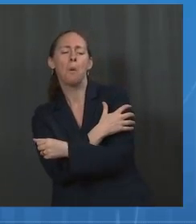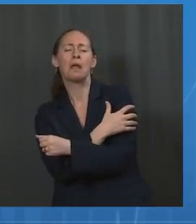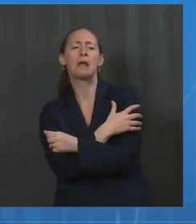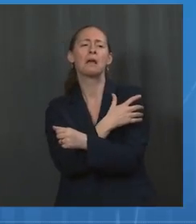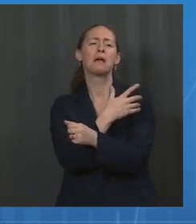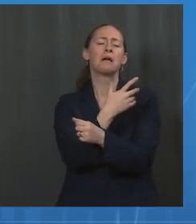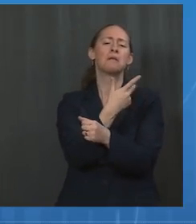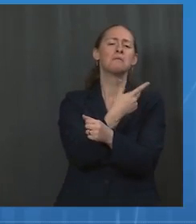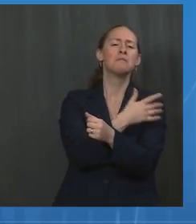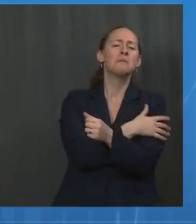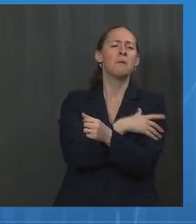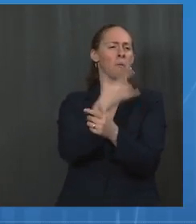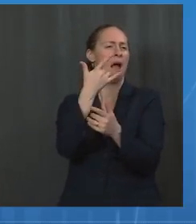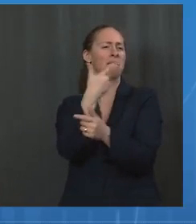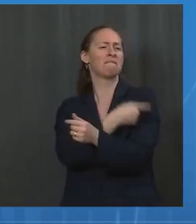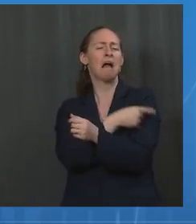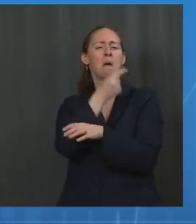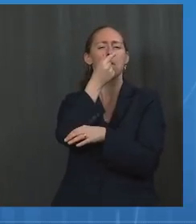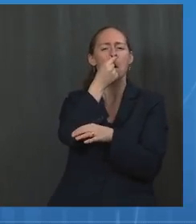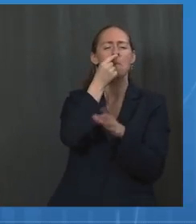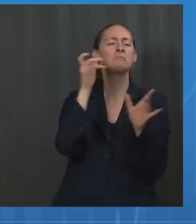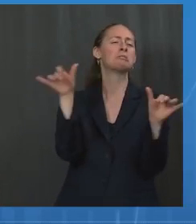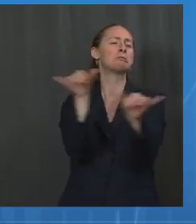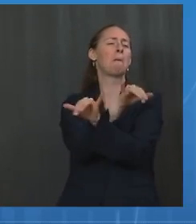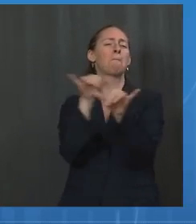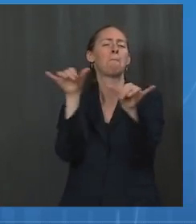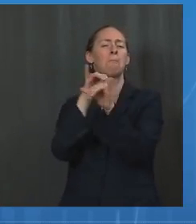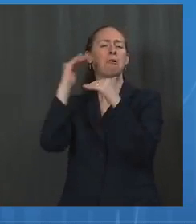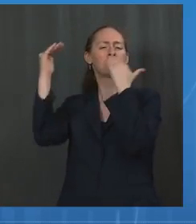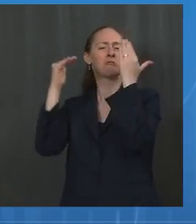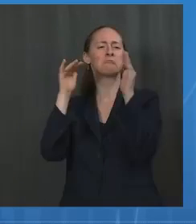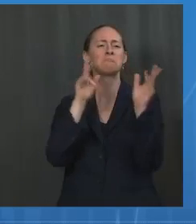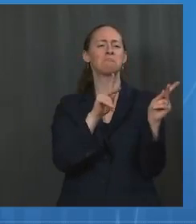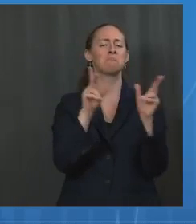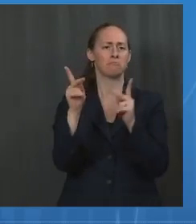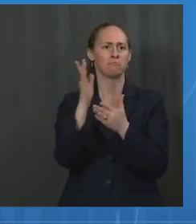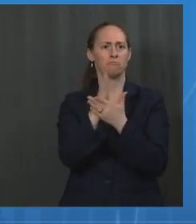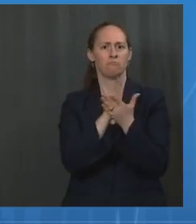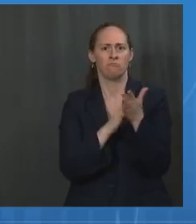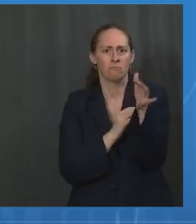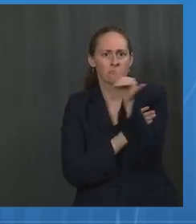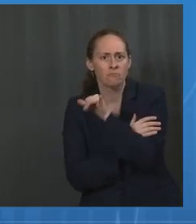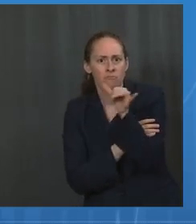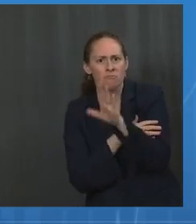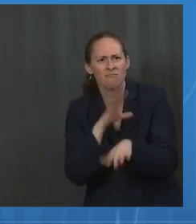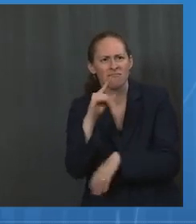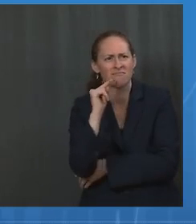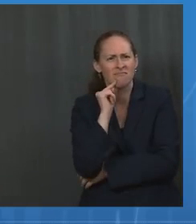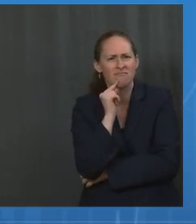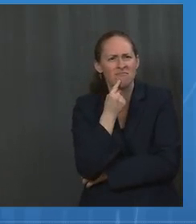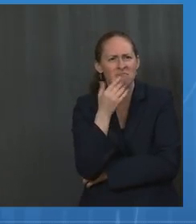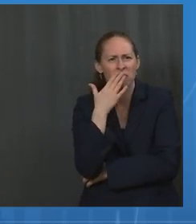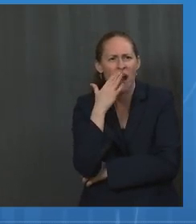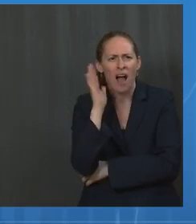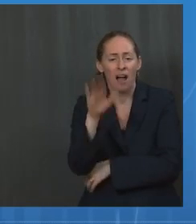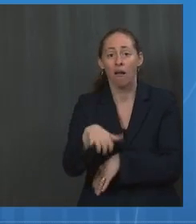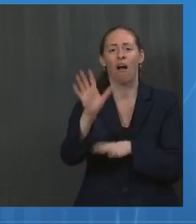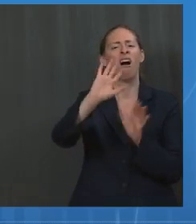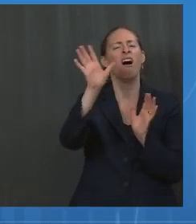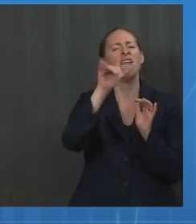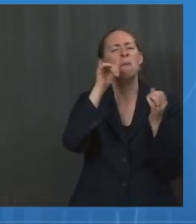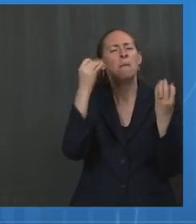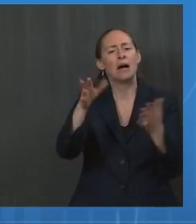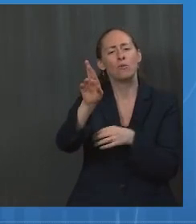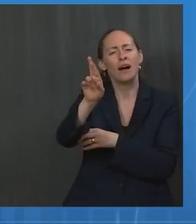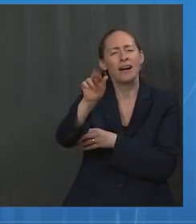to adults. There are serious adverse events, but they indeed are rare. Next slide.